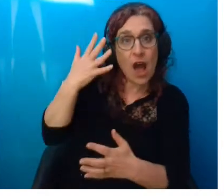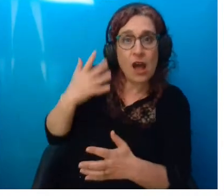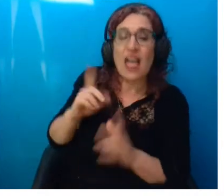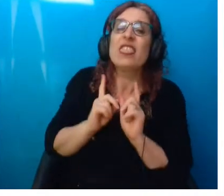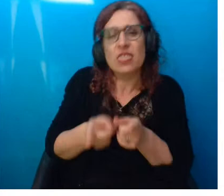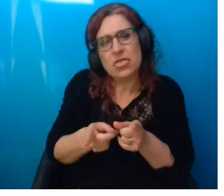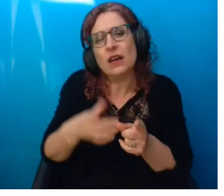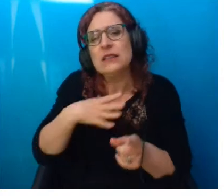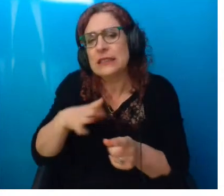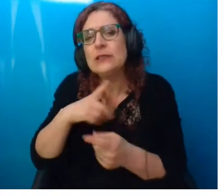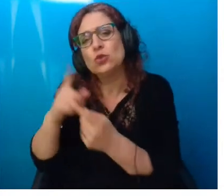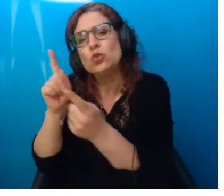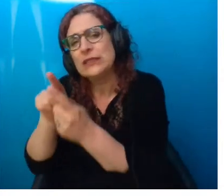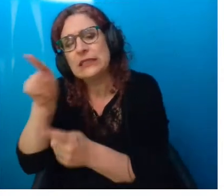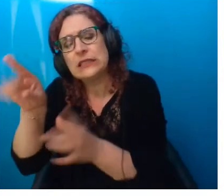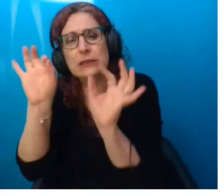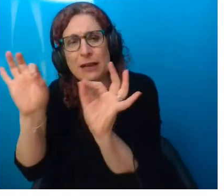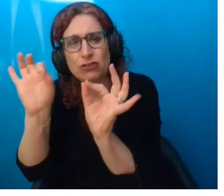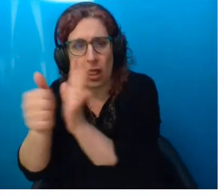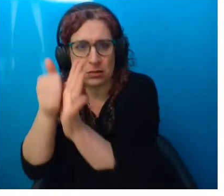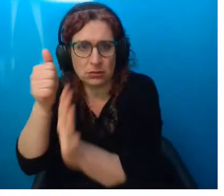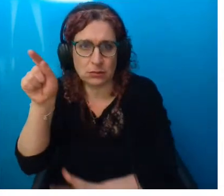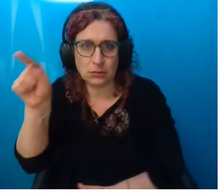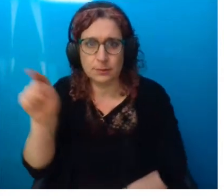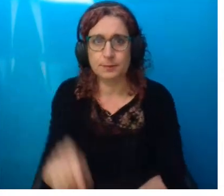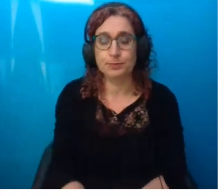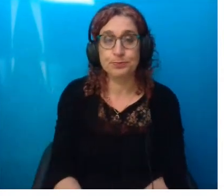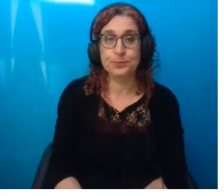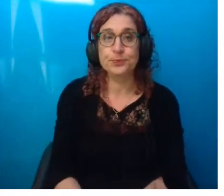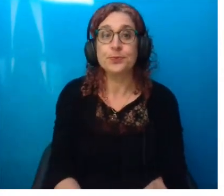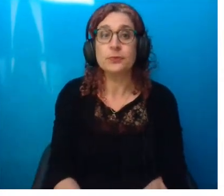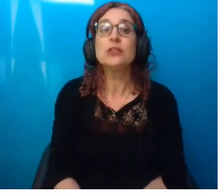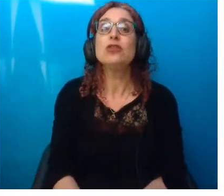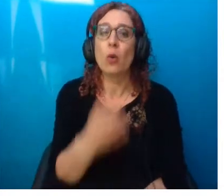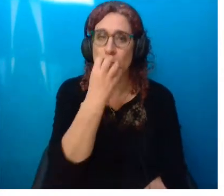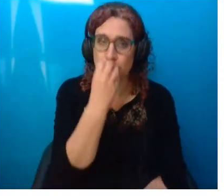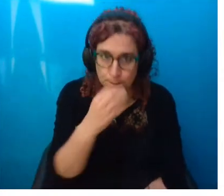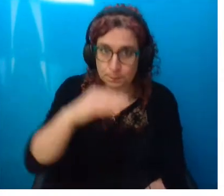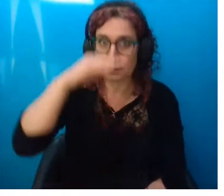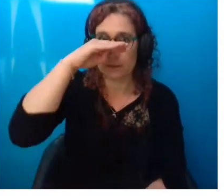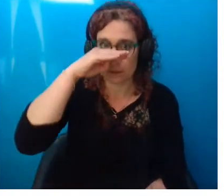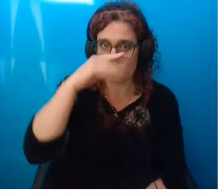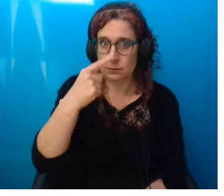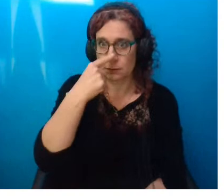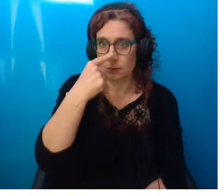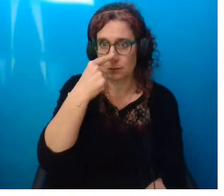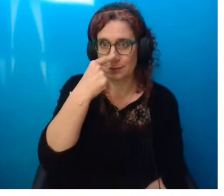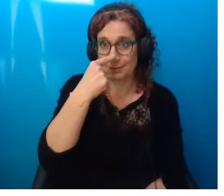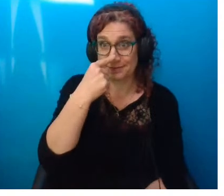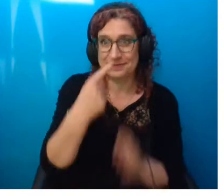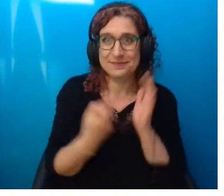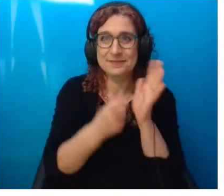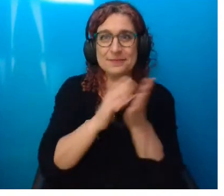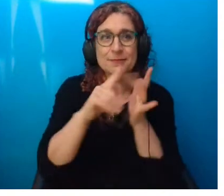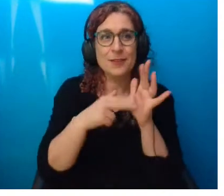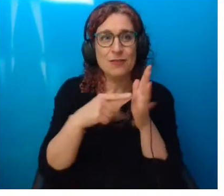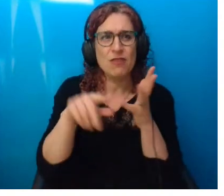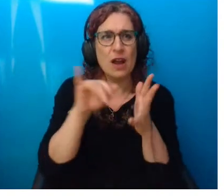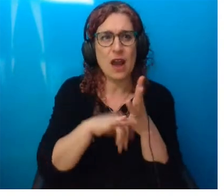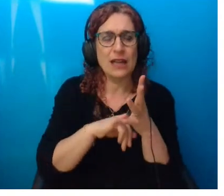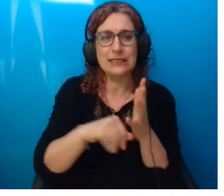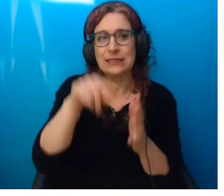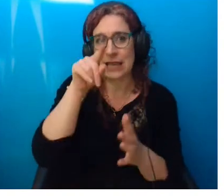Moving on then just slightly up the face to the nose. What is rhinitis? Well, rhinitis is an inflammation and swelling of the mucous membrane of the